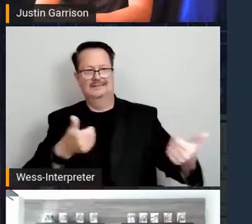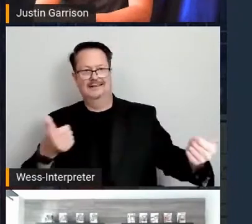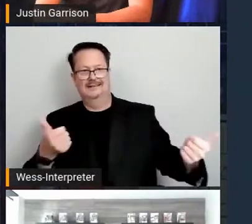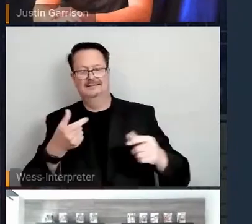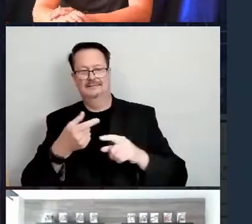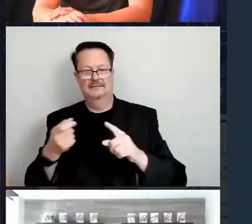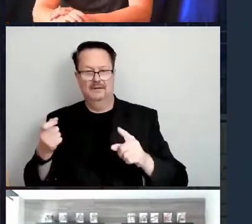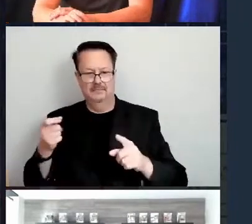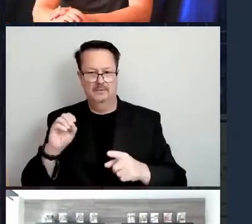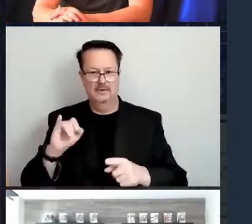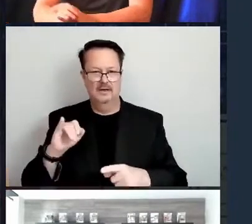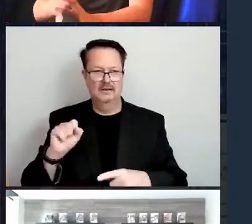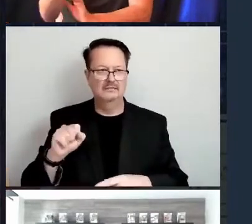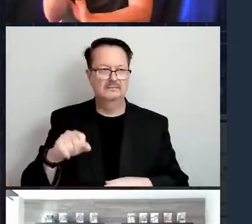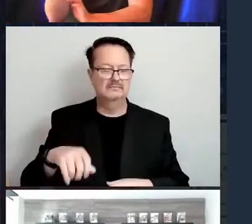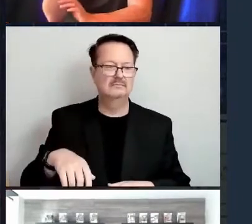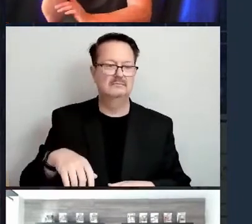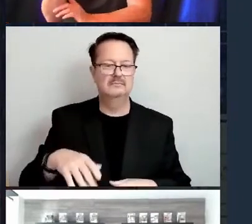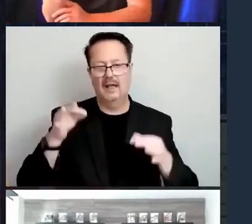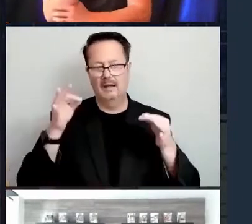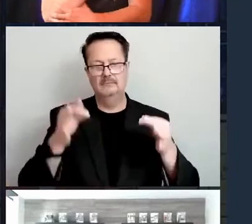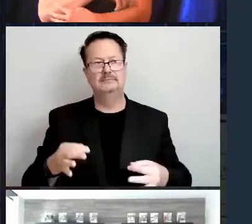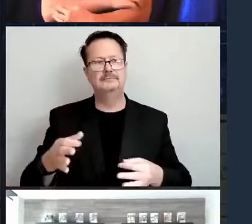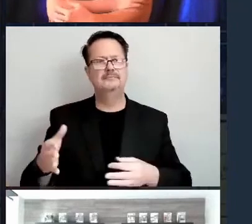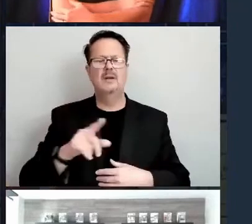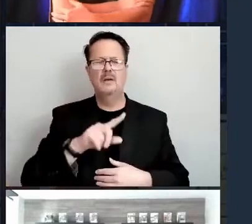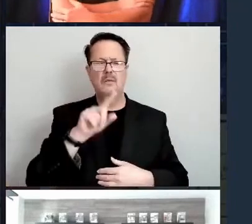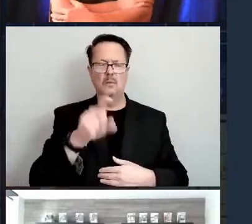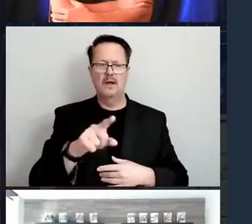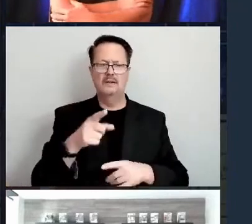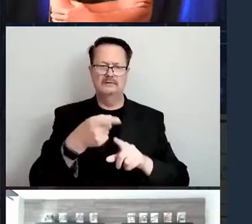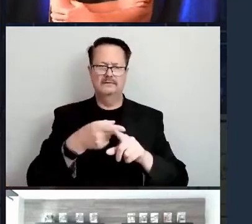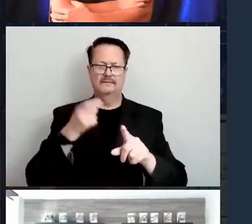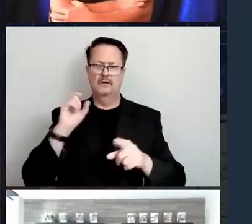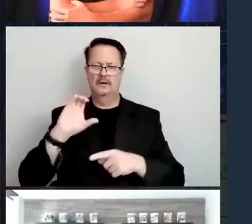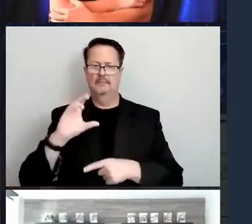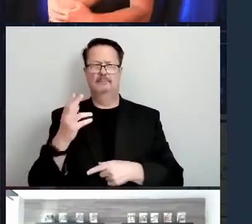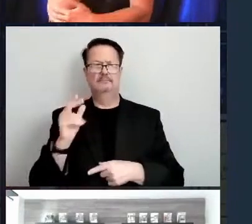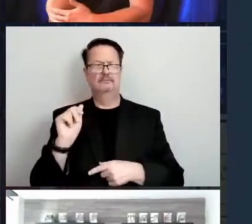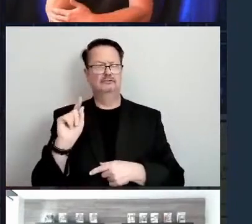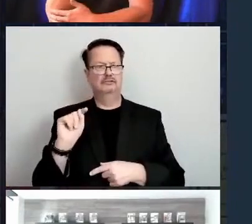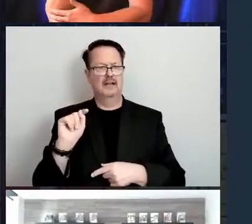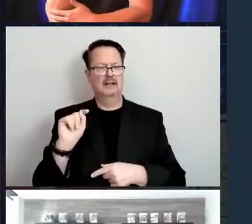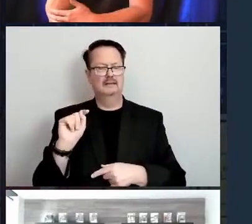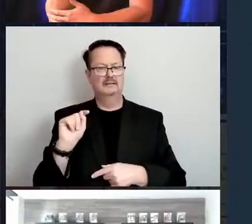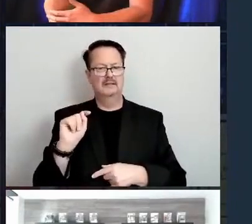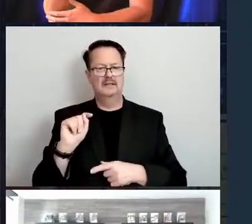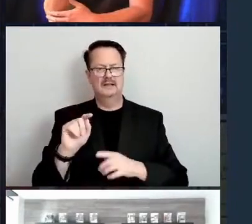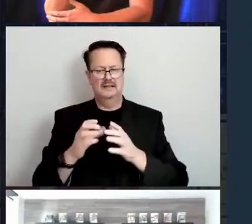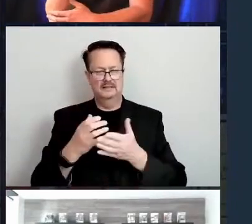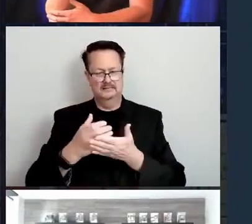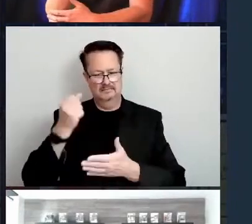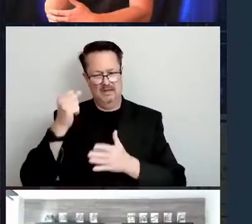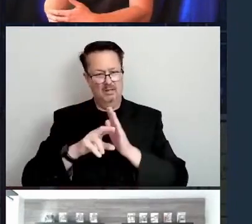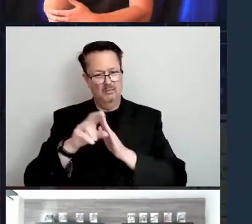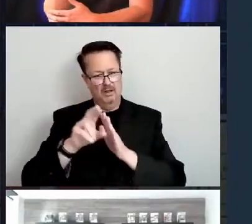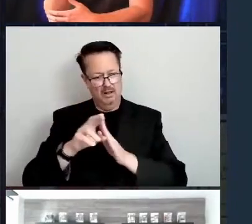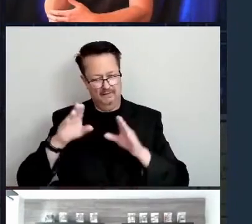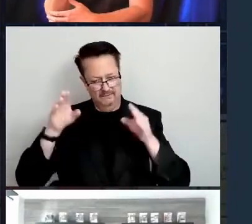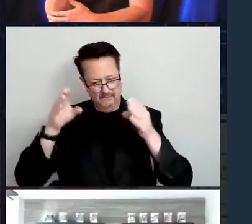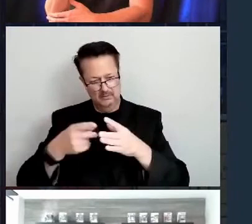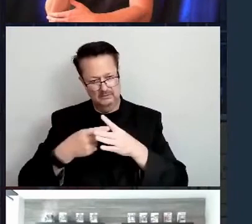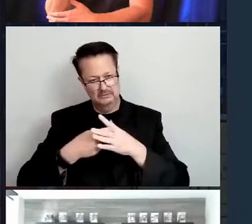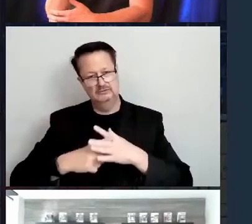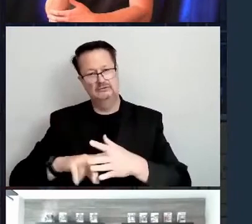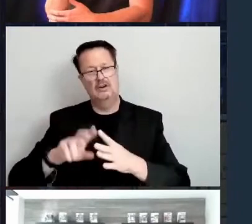Absolutely. And bringing in a question here from chat as well, is Bottlerocket focused on startup time? Is that a